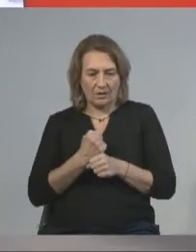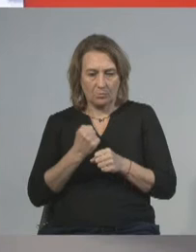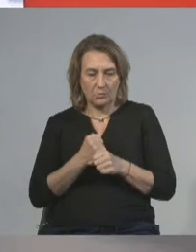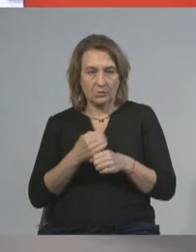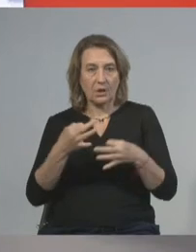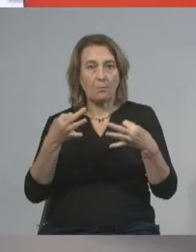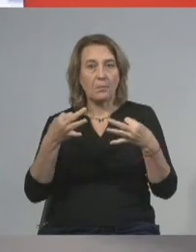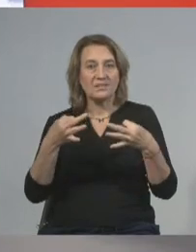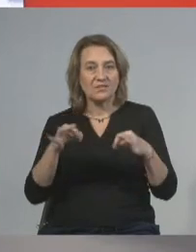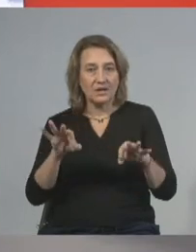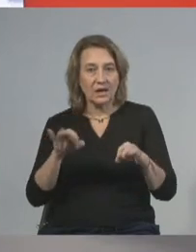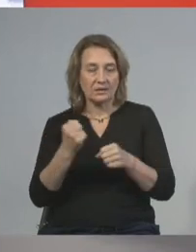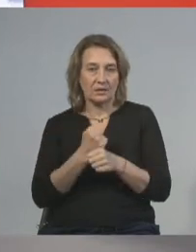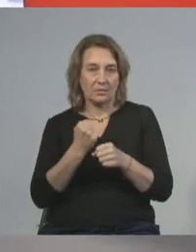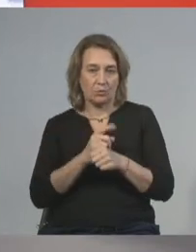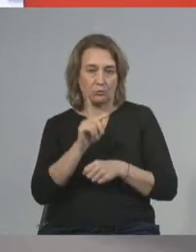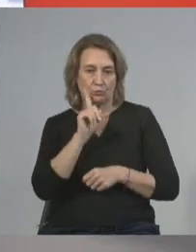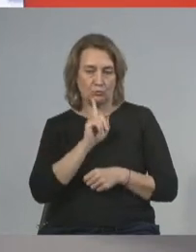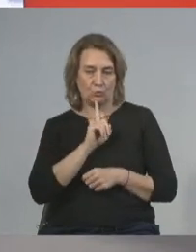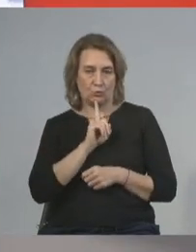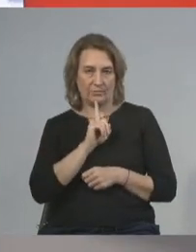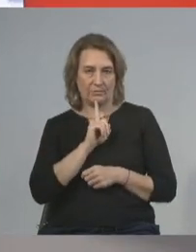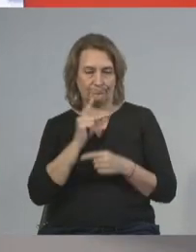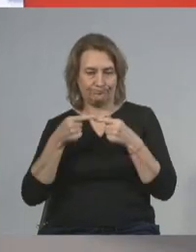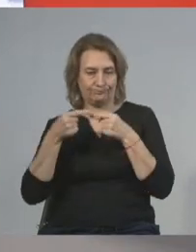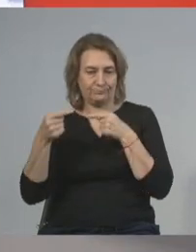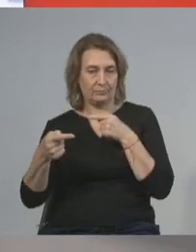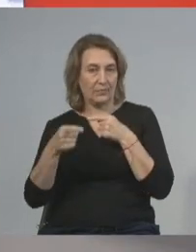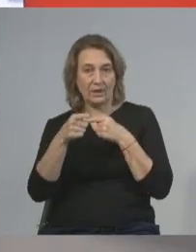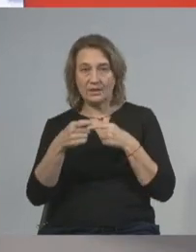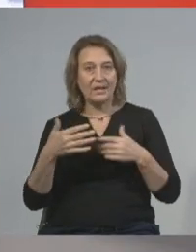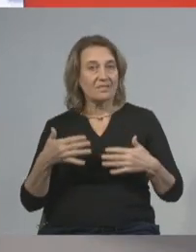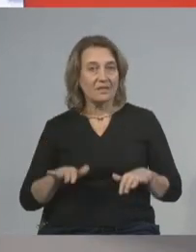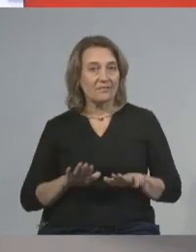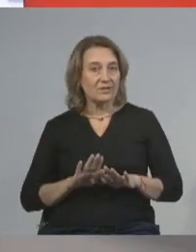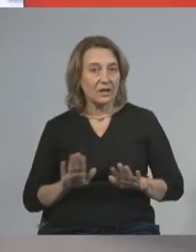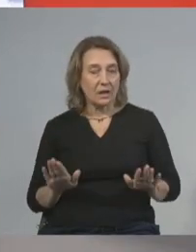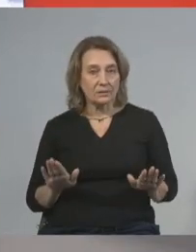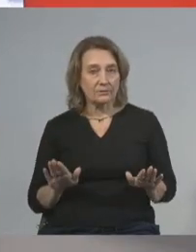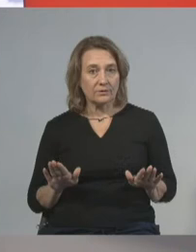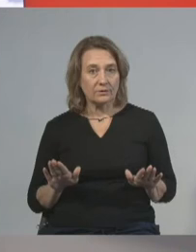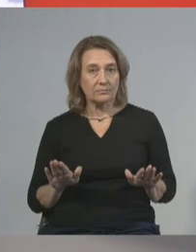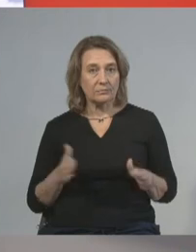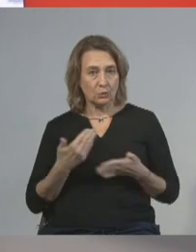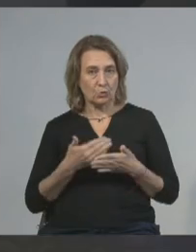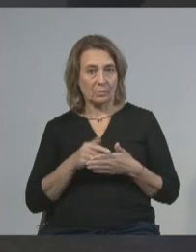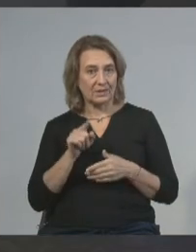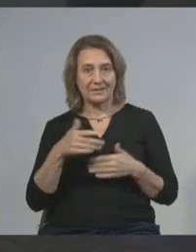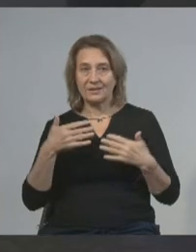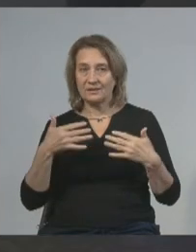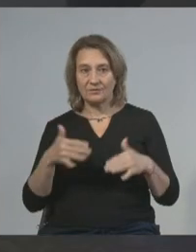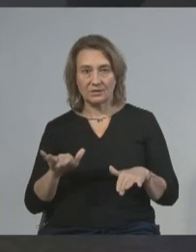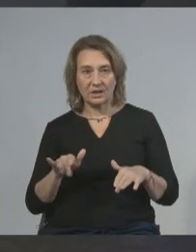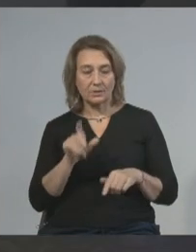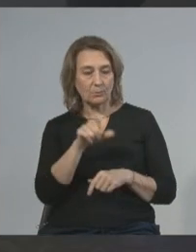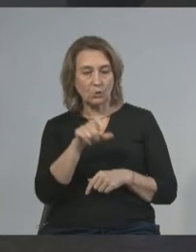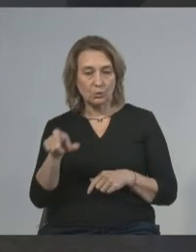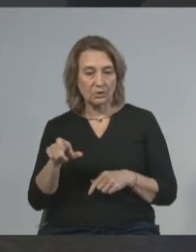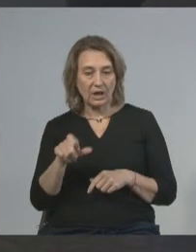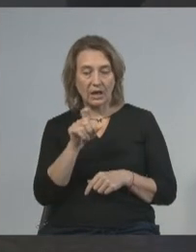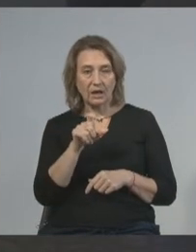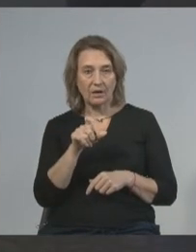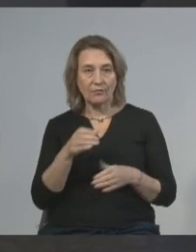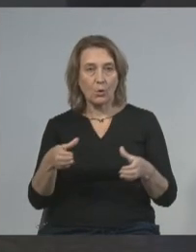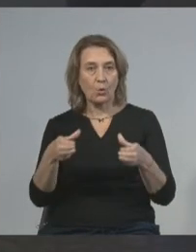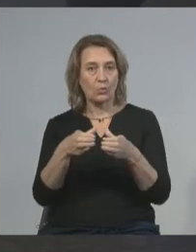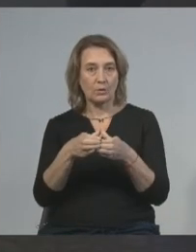specifics of work that gives you the possibility to work in the convenient format so you didn't lose people